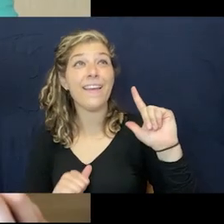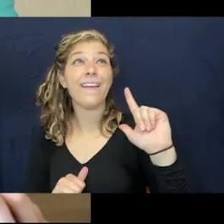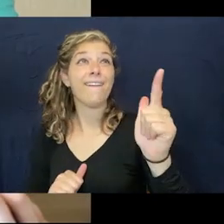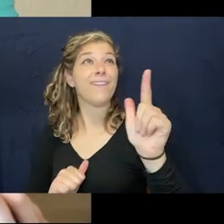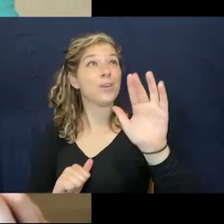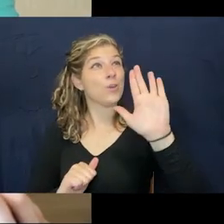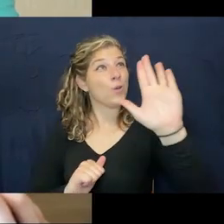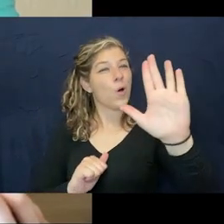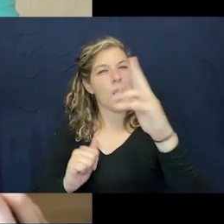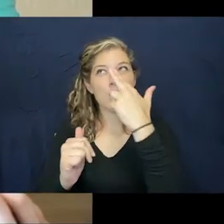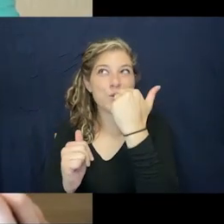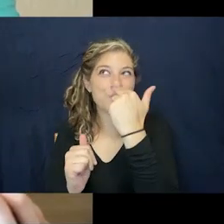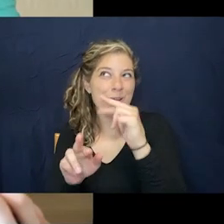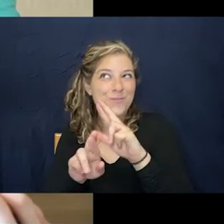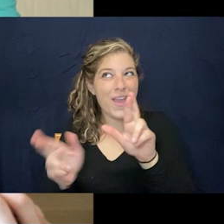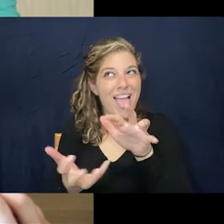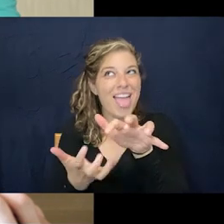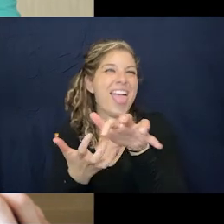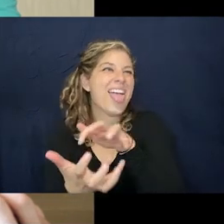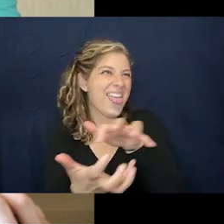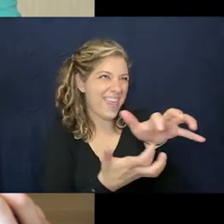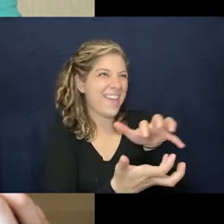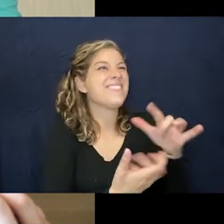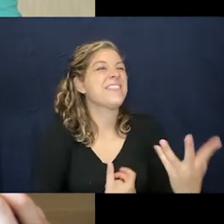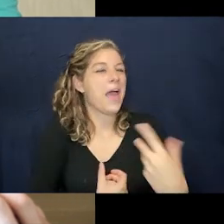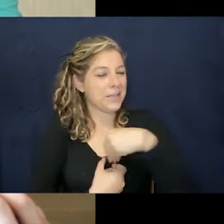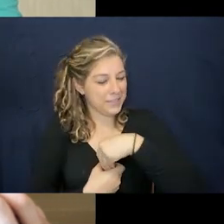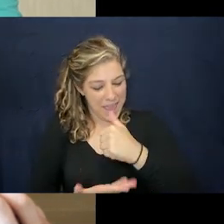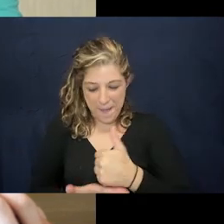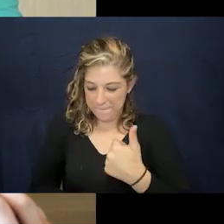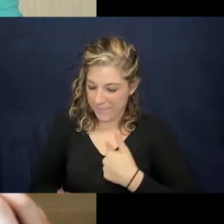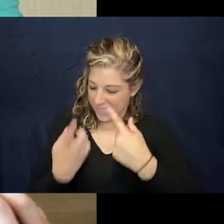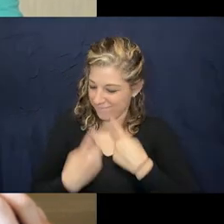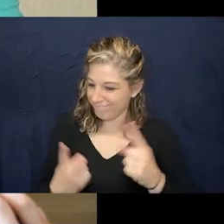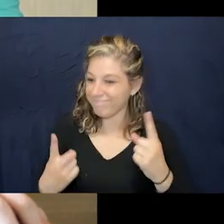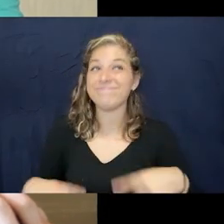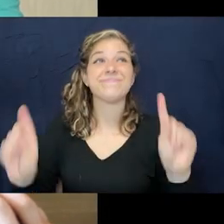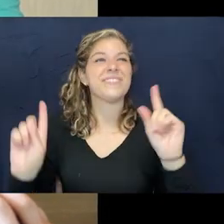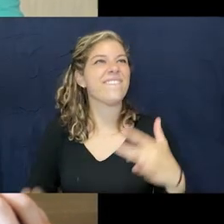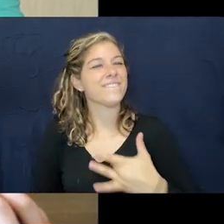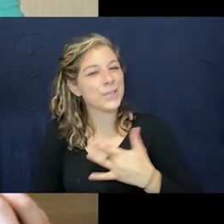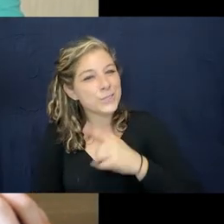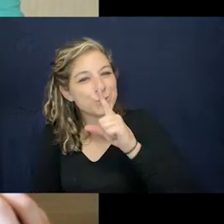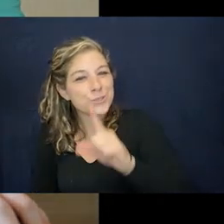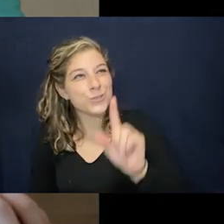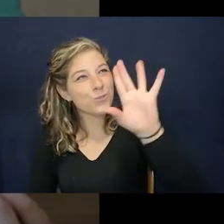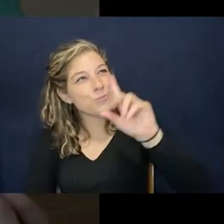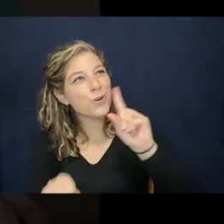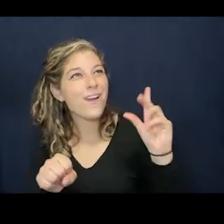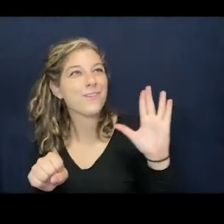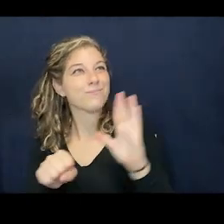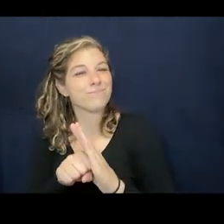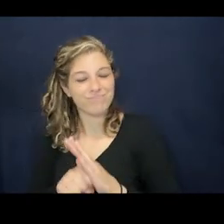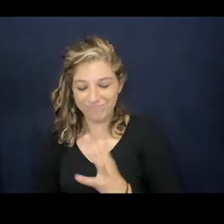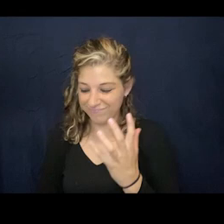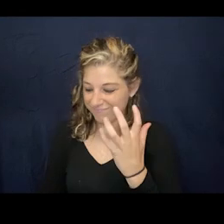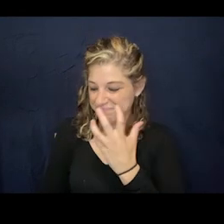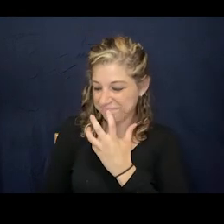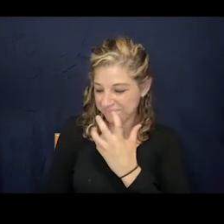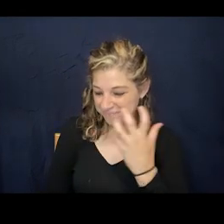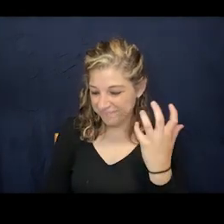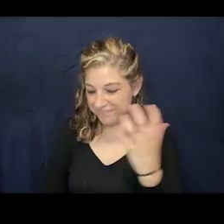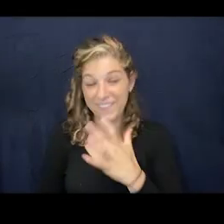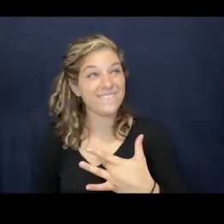hopefully, your humor's intact, 'cause it's worked well for me. 'Cause I'm certain of